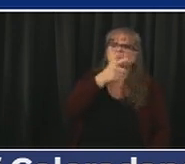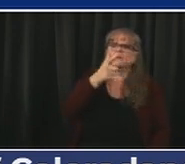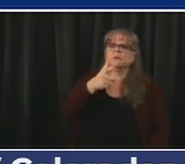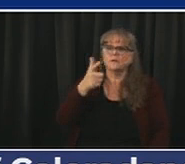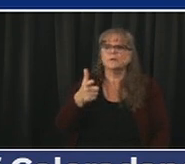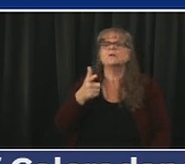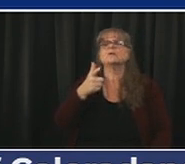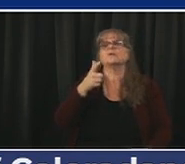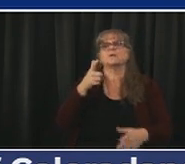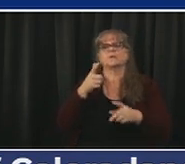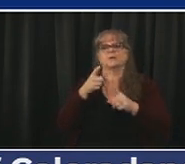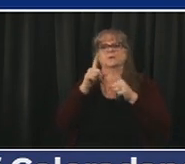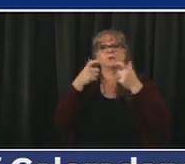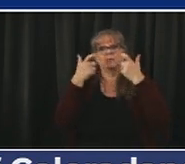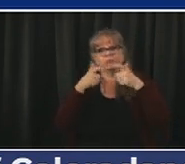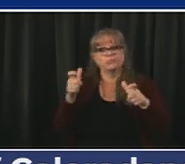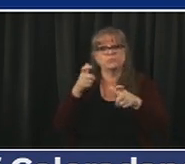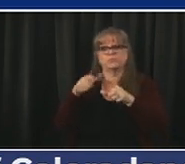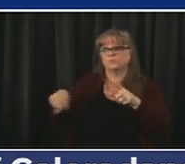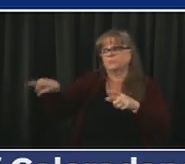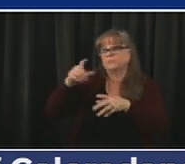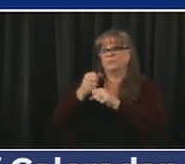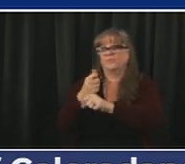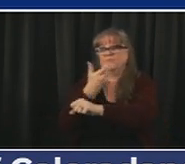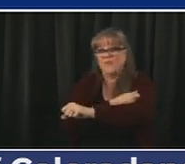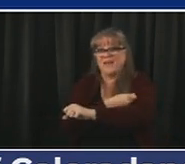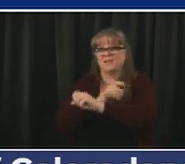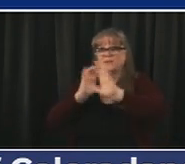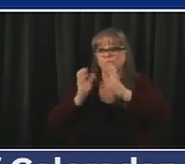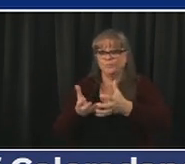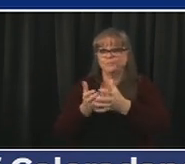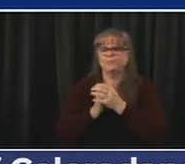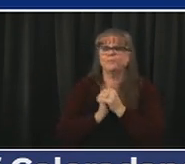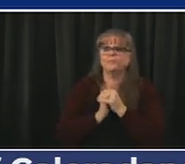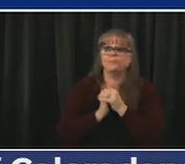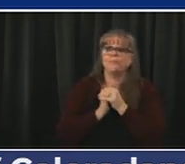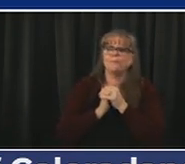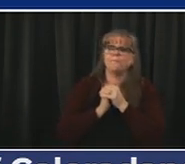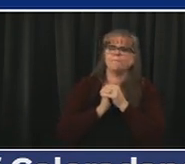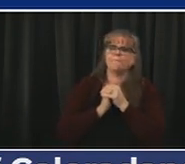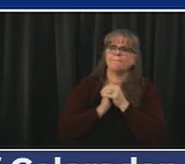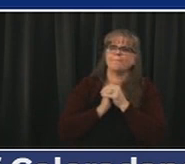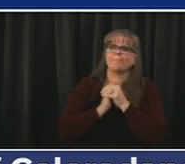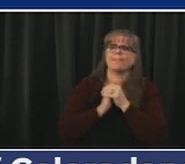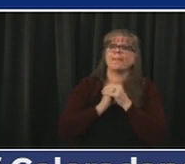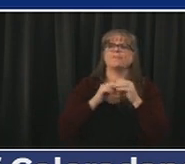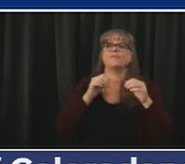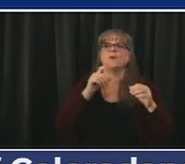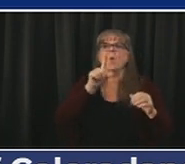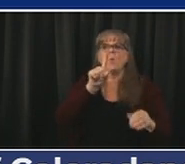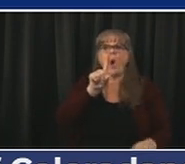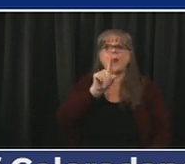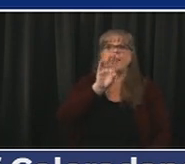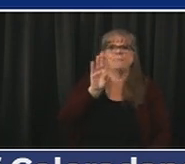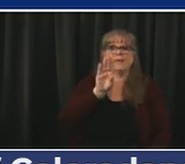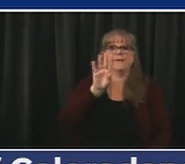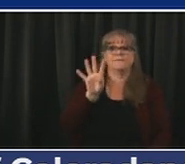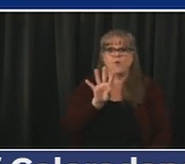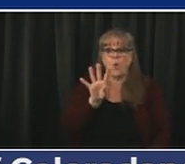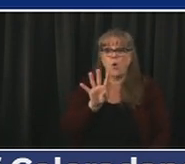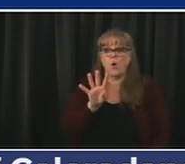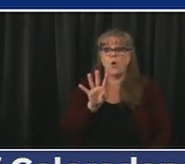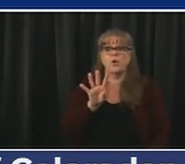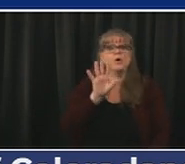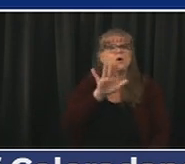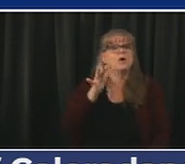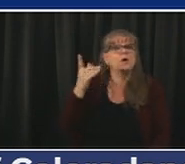forward through this phasing. The goal of 1B4 is really to ensure that those who are